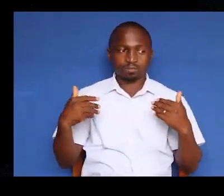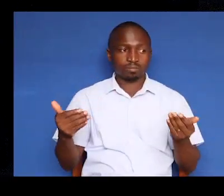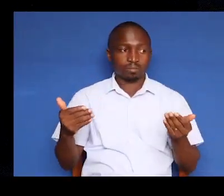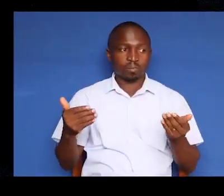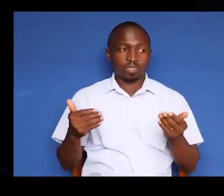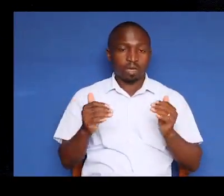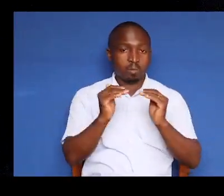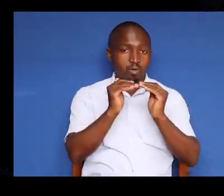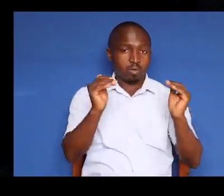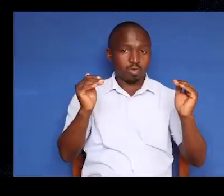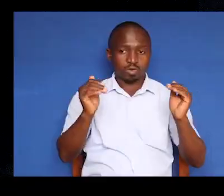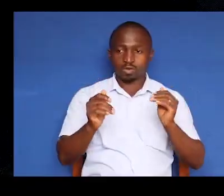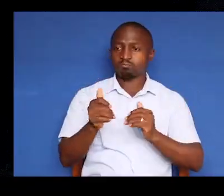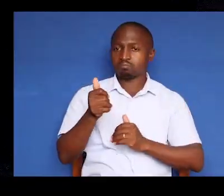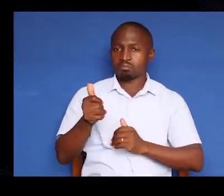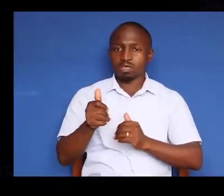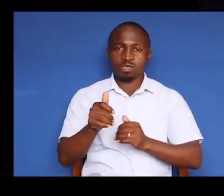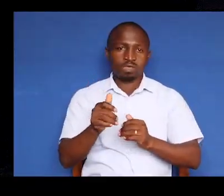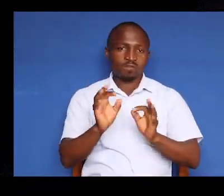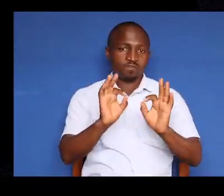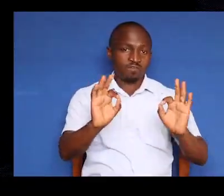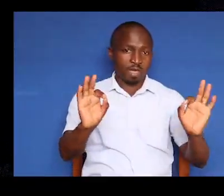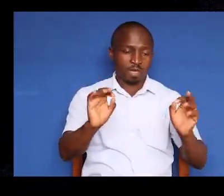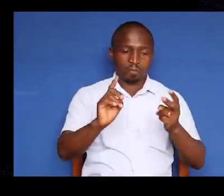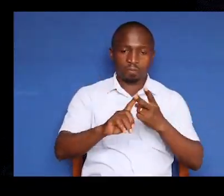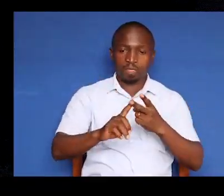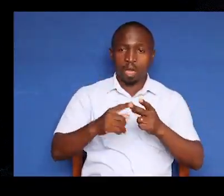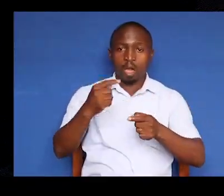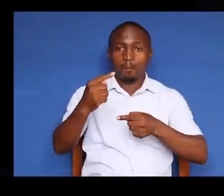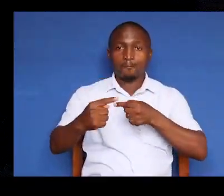proportional is fair. And the progressive,